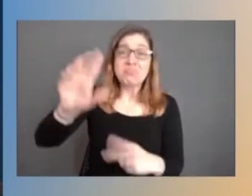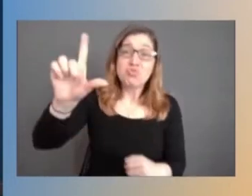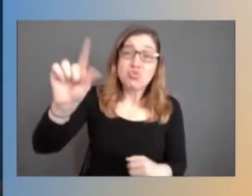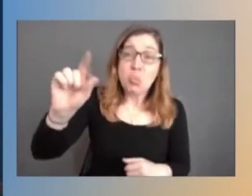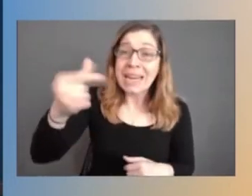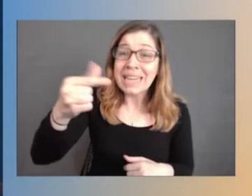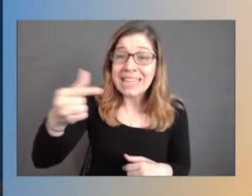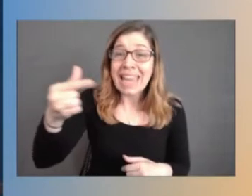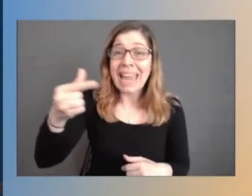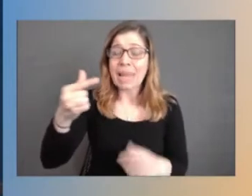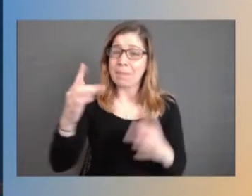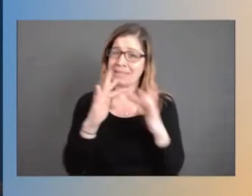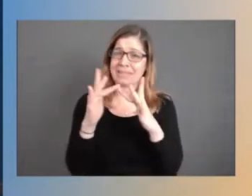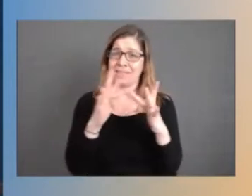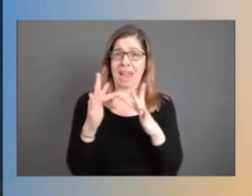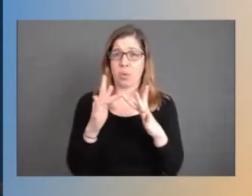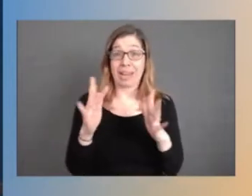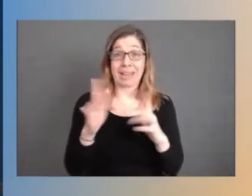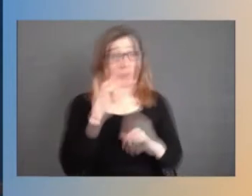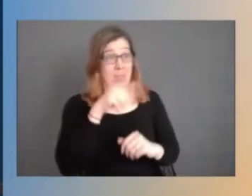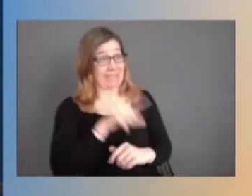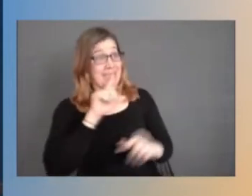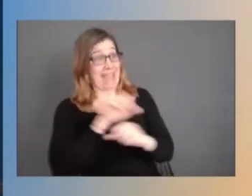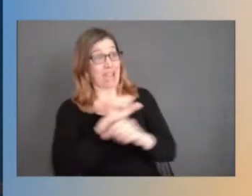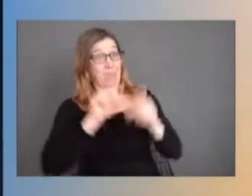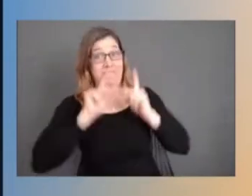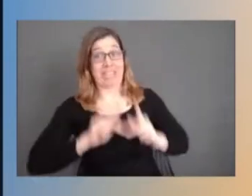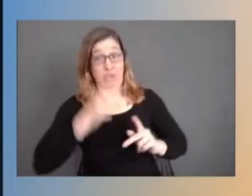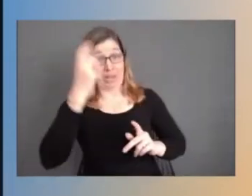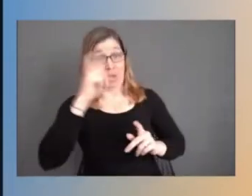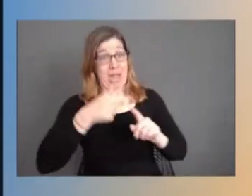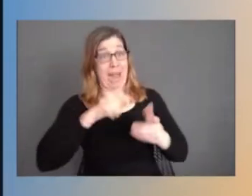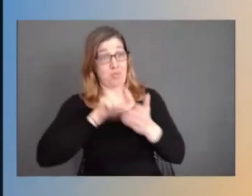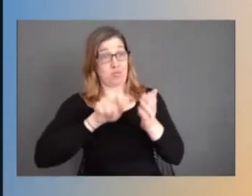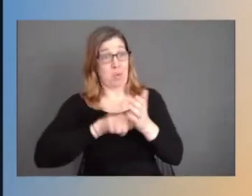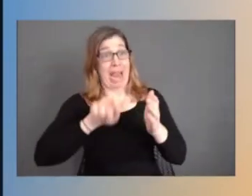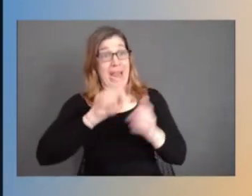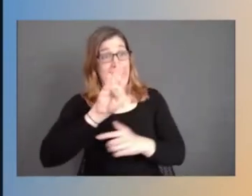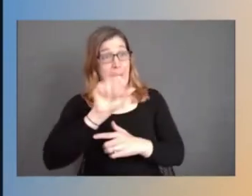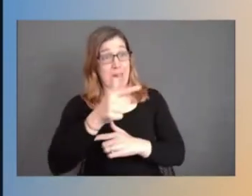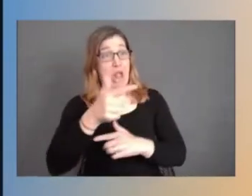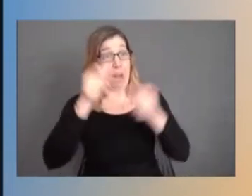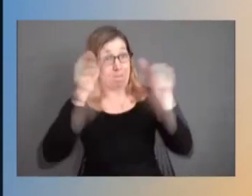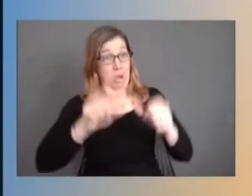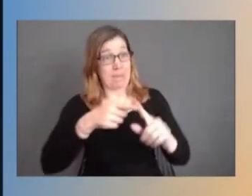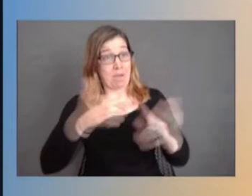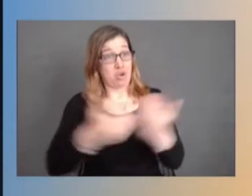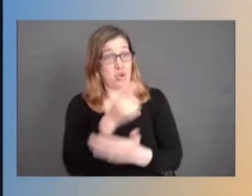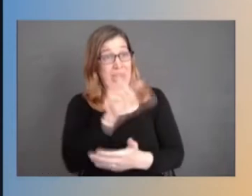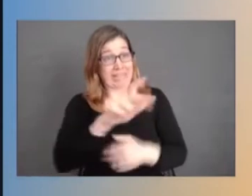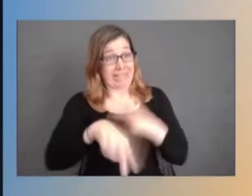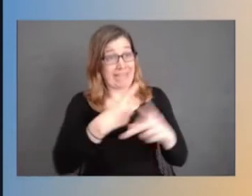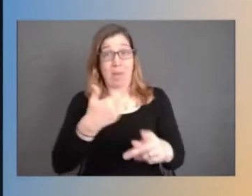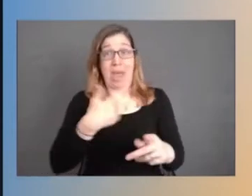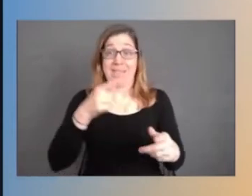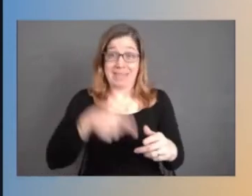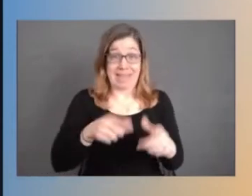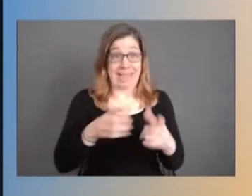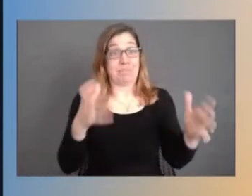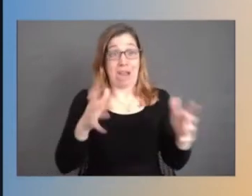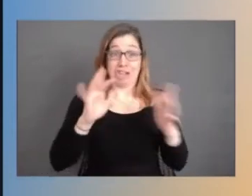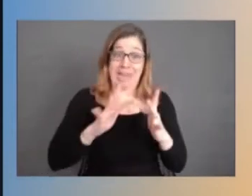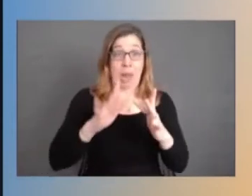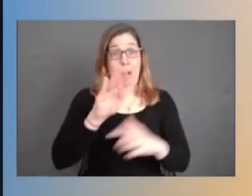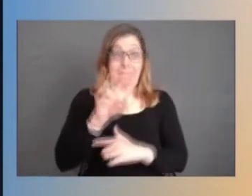this is the actual physical realization of when I'm writing a blog post about a new instance type, and it says, we've got this much network bandwidth and this much